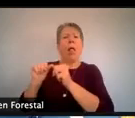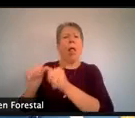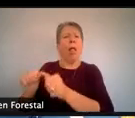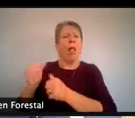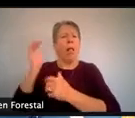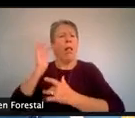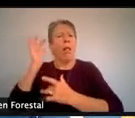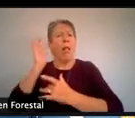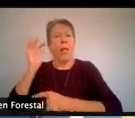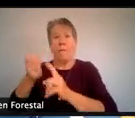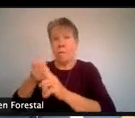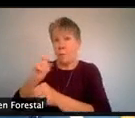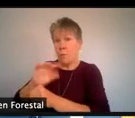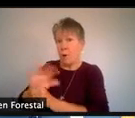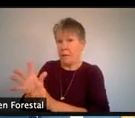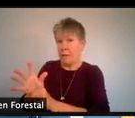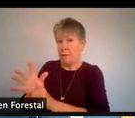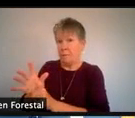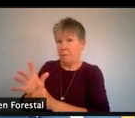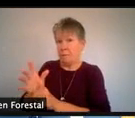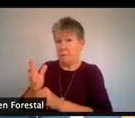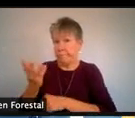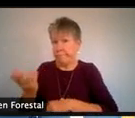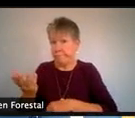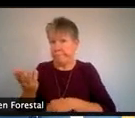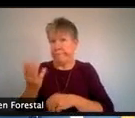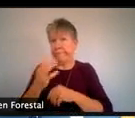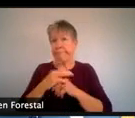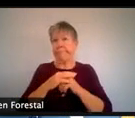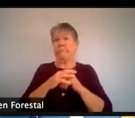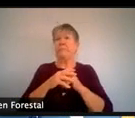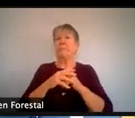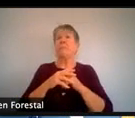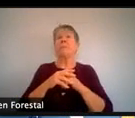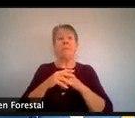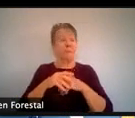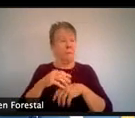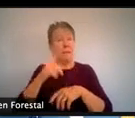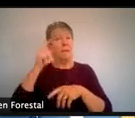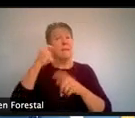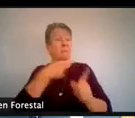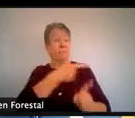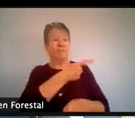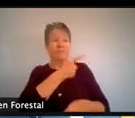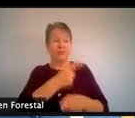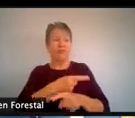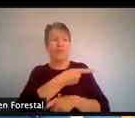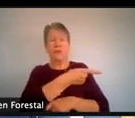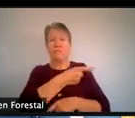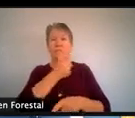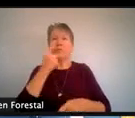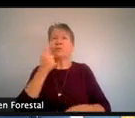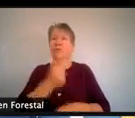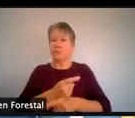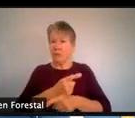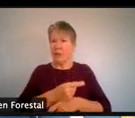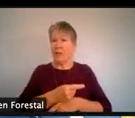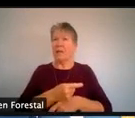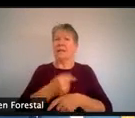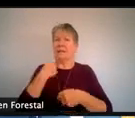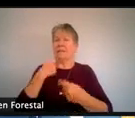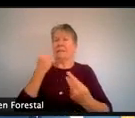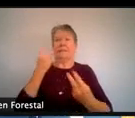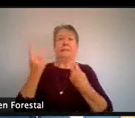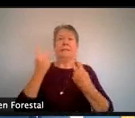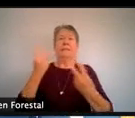in particular over the past 8 months. Well said. Thank you, Judy. Thank you, David. Michelle, let's keep going for a few more if we